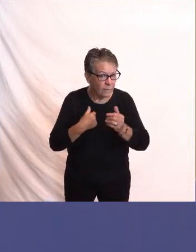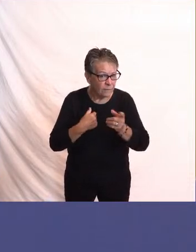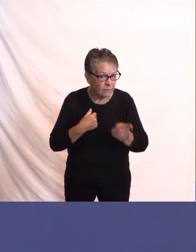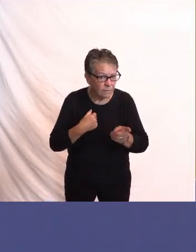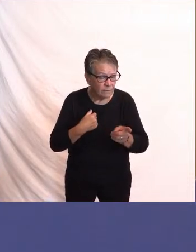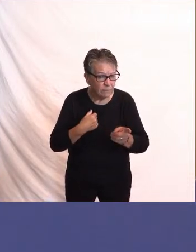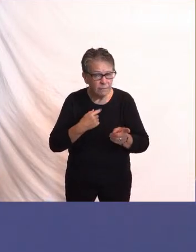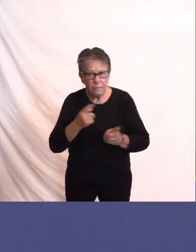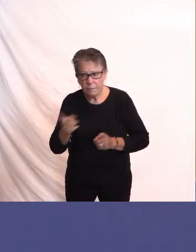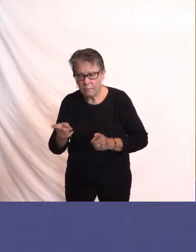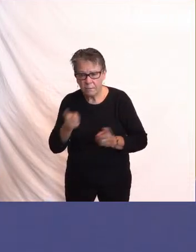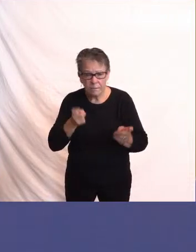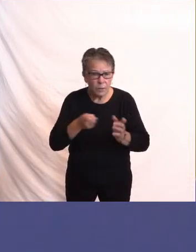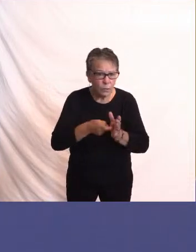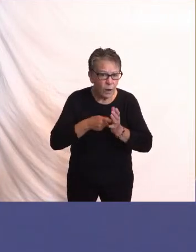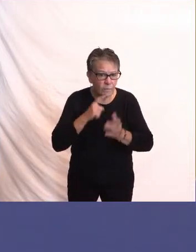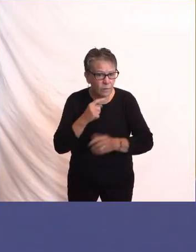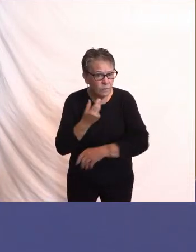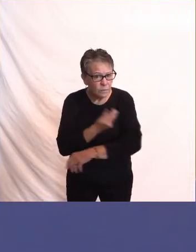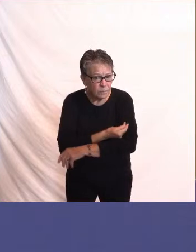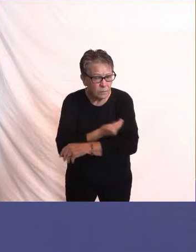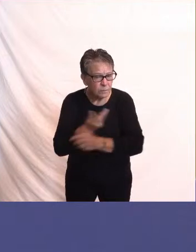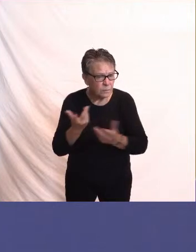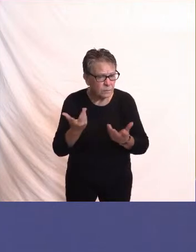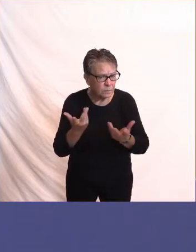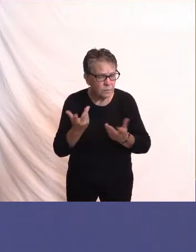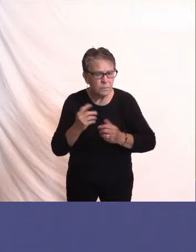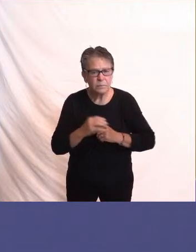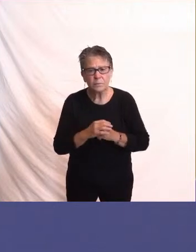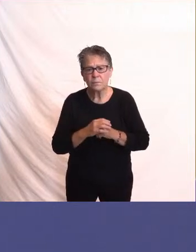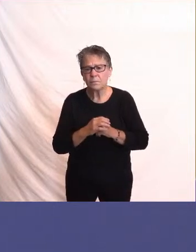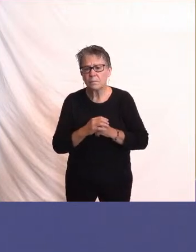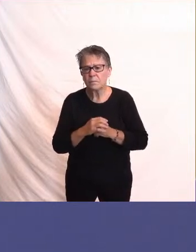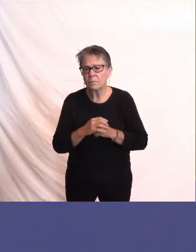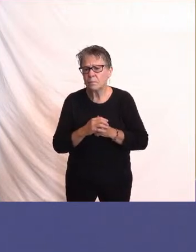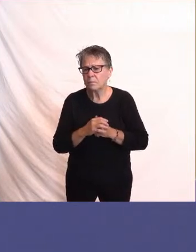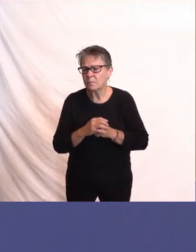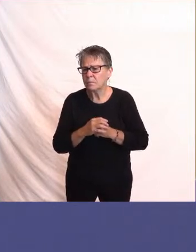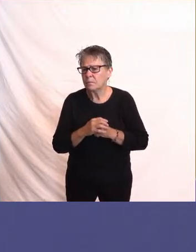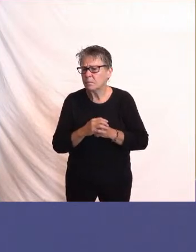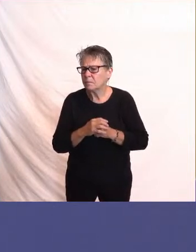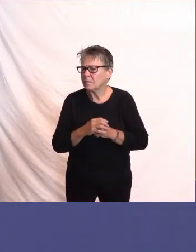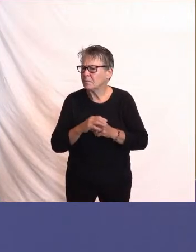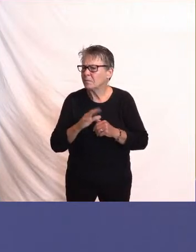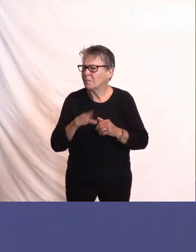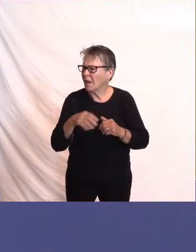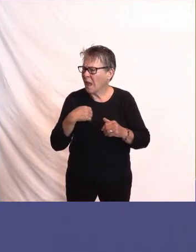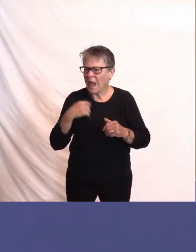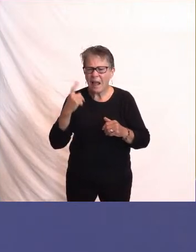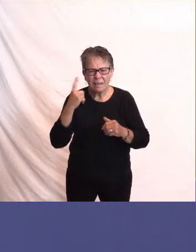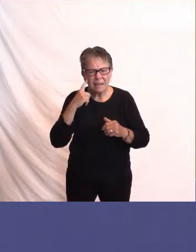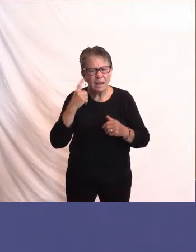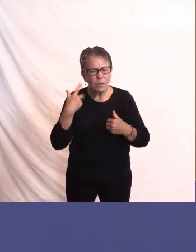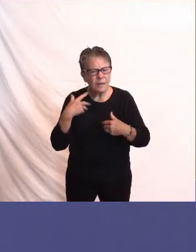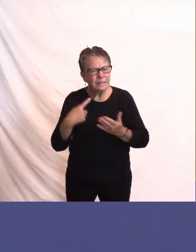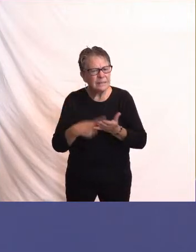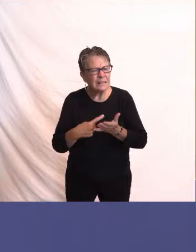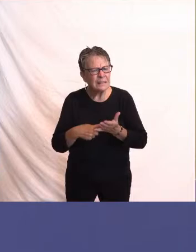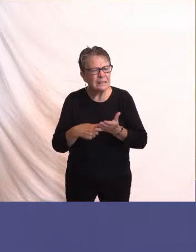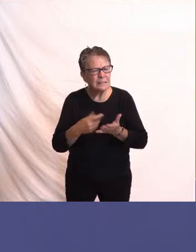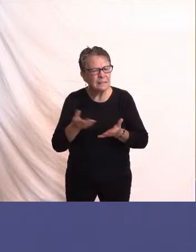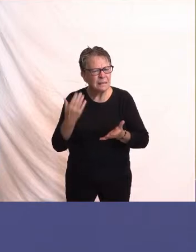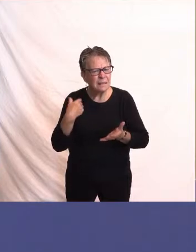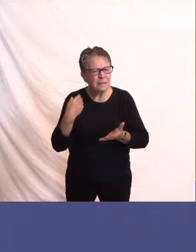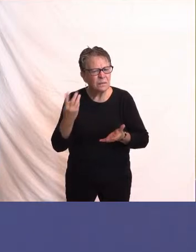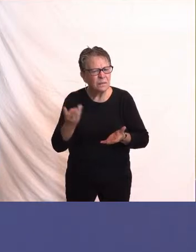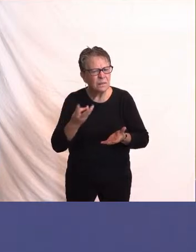Yeah, we will likely, I would bet on Wednesday. Paramount, help me out here. People say to me all the time, hey, New York City